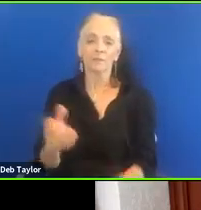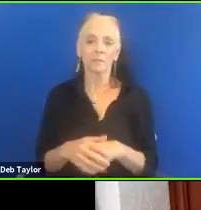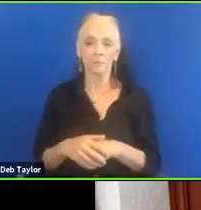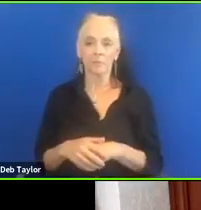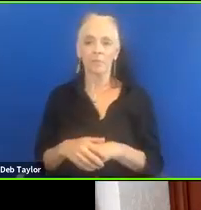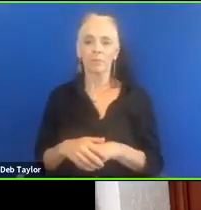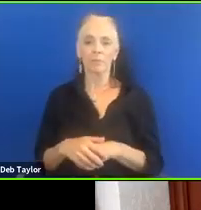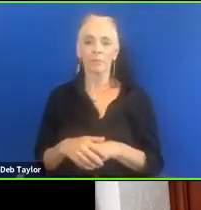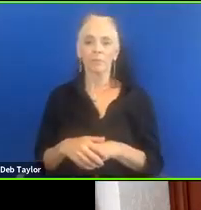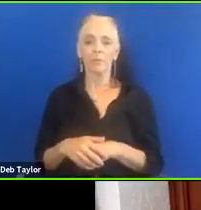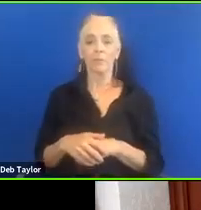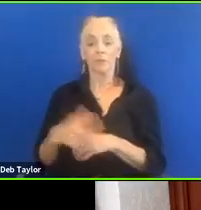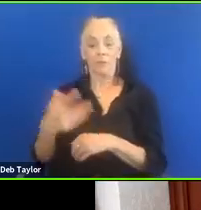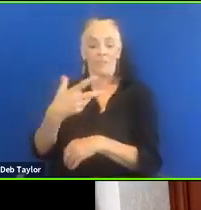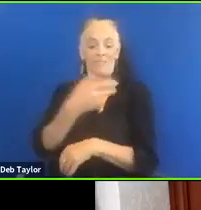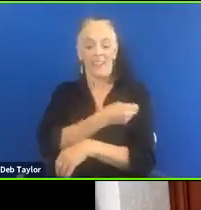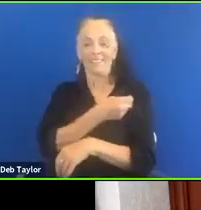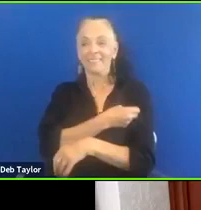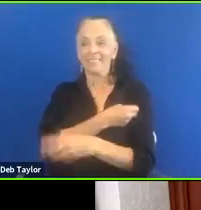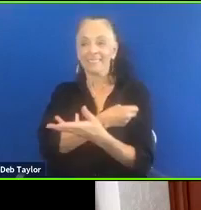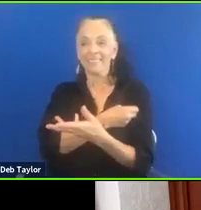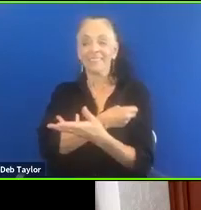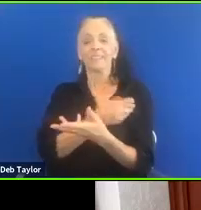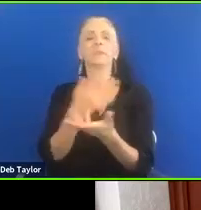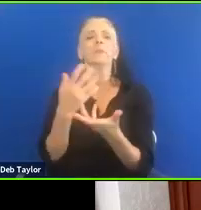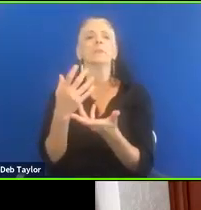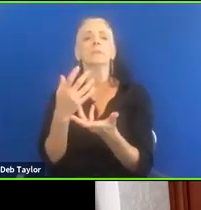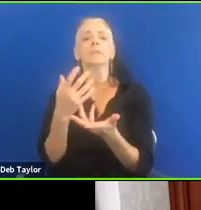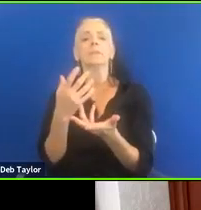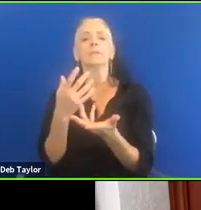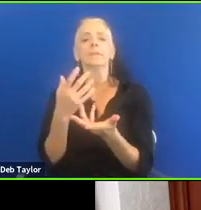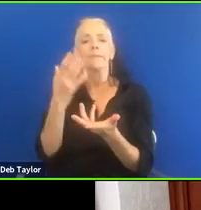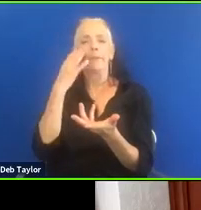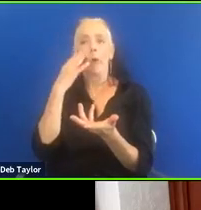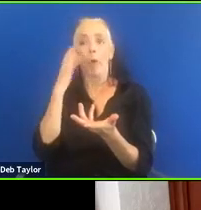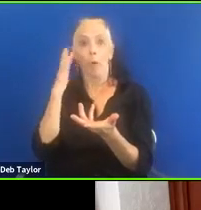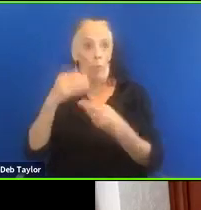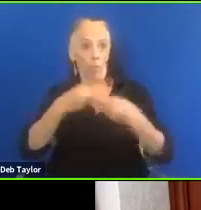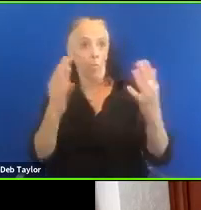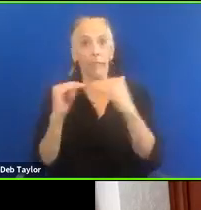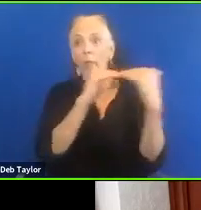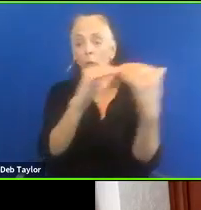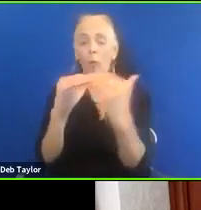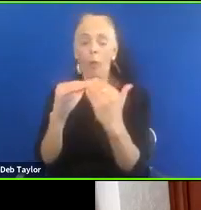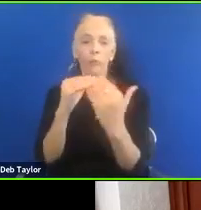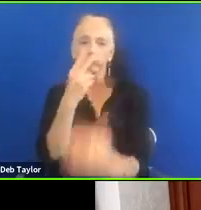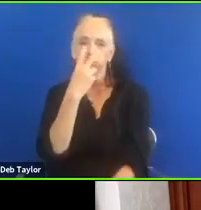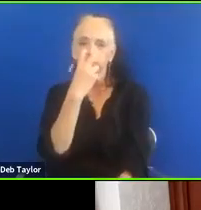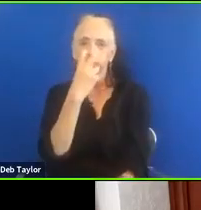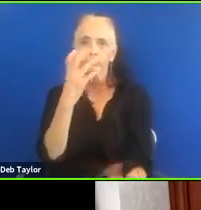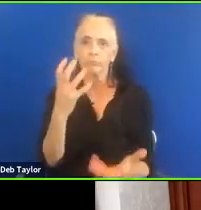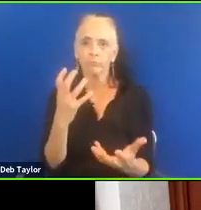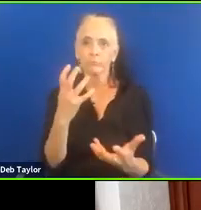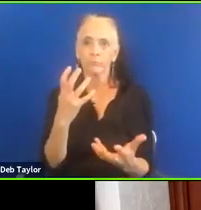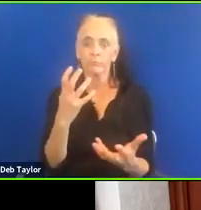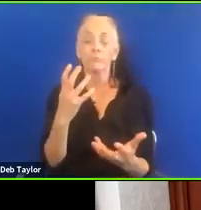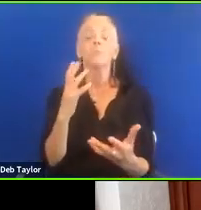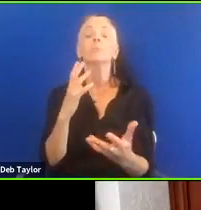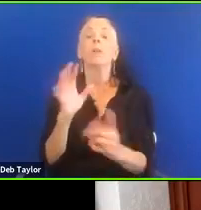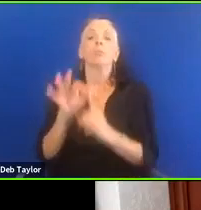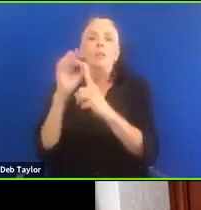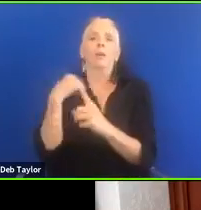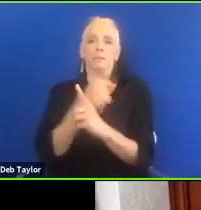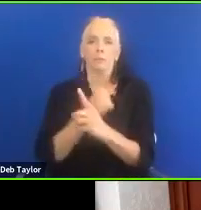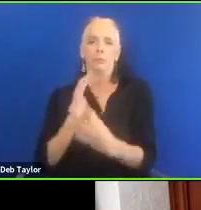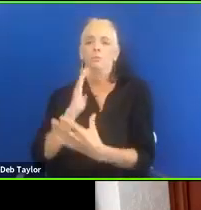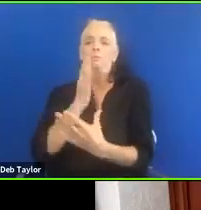that even the vaccine will travel the well-worn paths of inequality in the economy if we do not intervene in